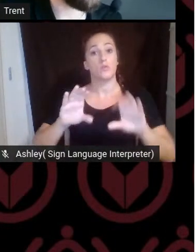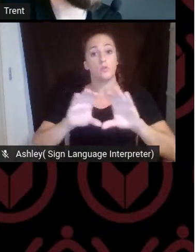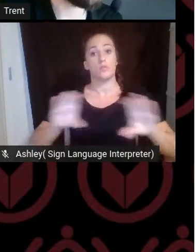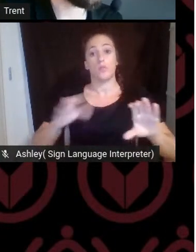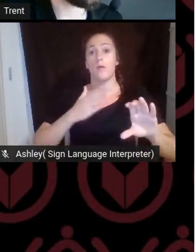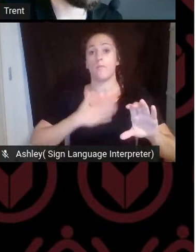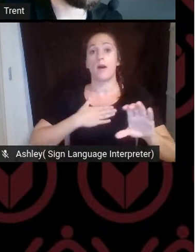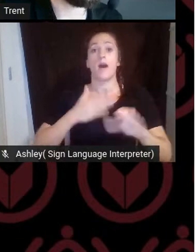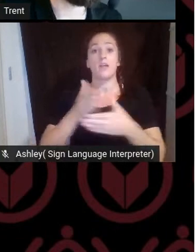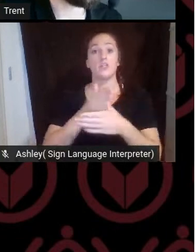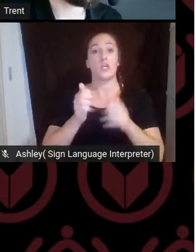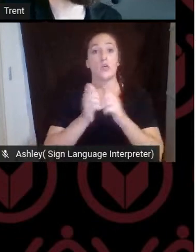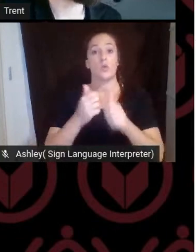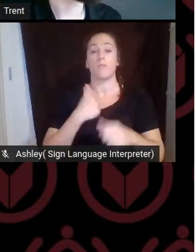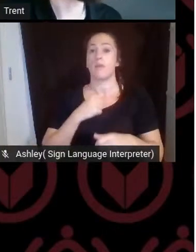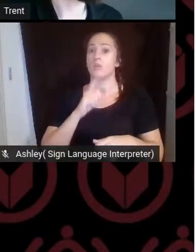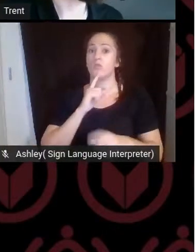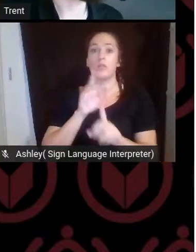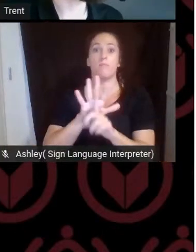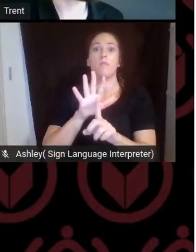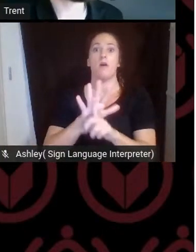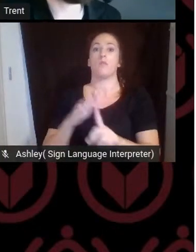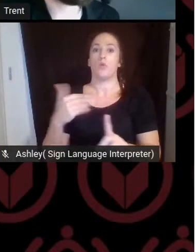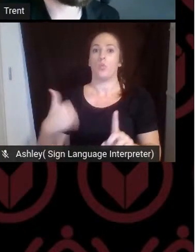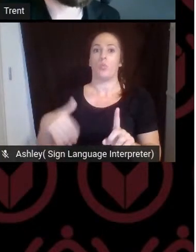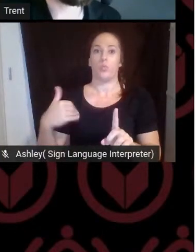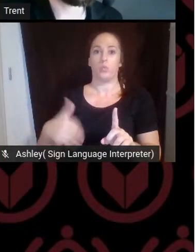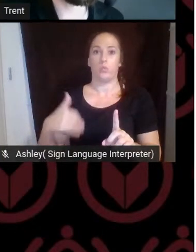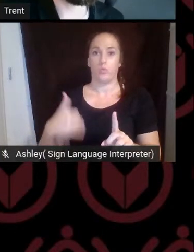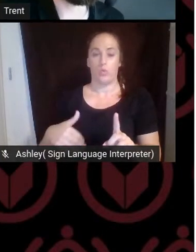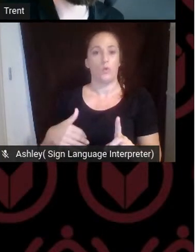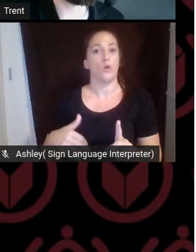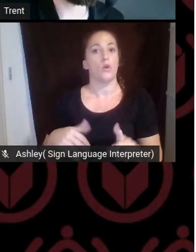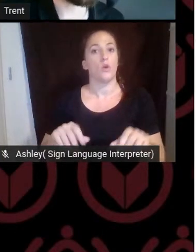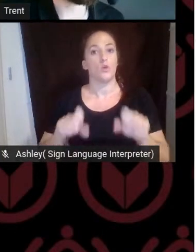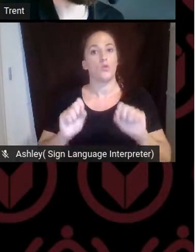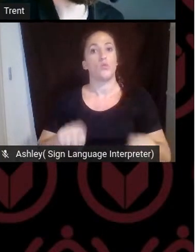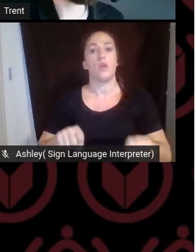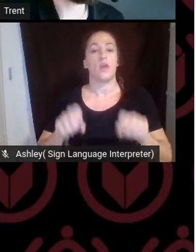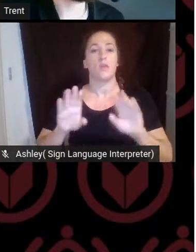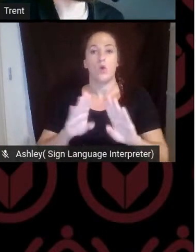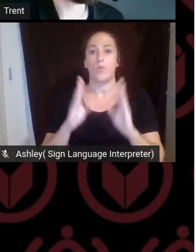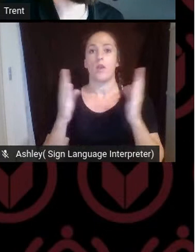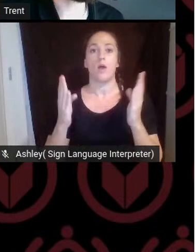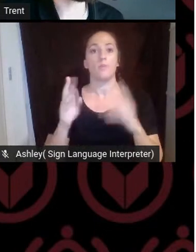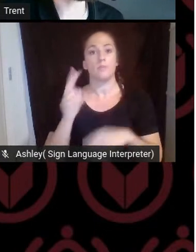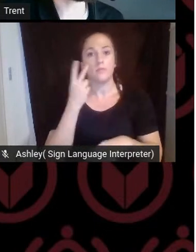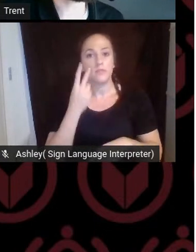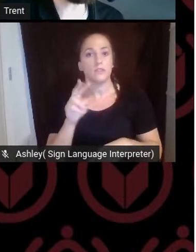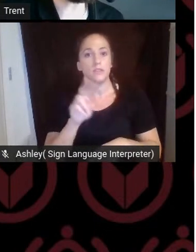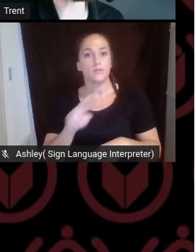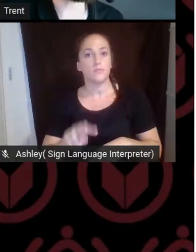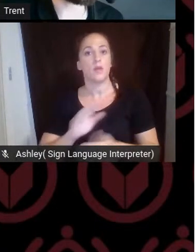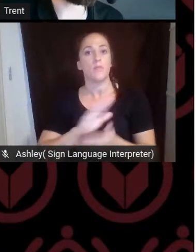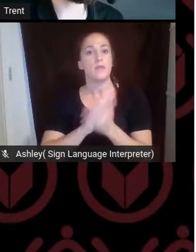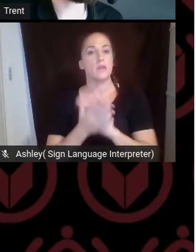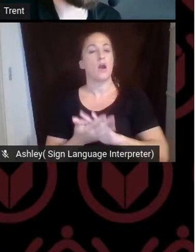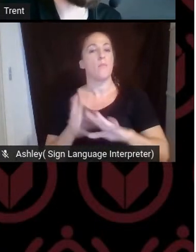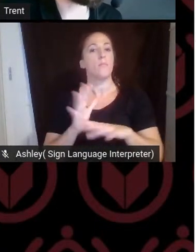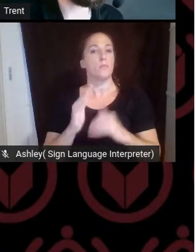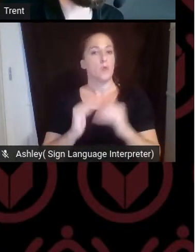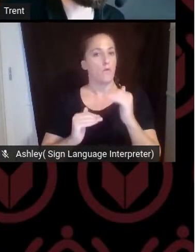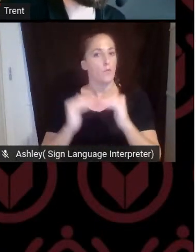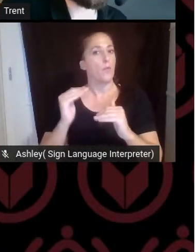section of my Drive is it's huge right now. But you can kind of get an overview of that. One thing is that when people